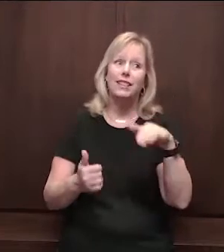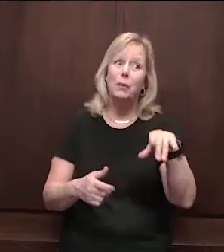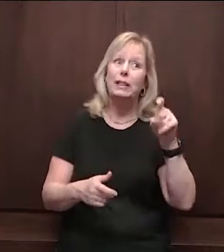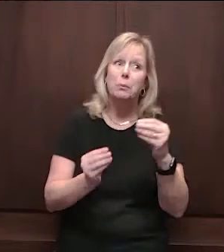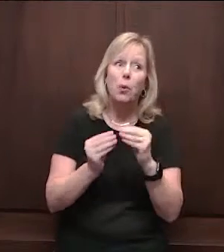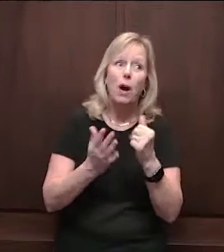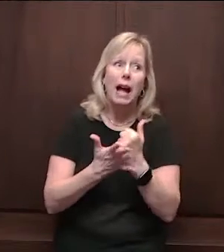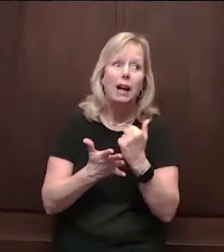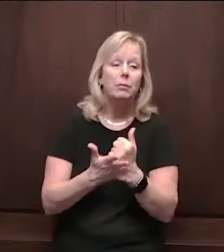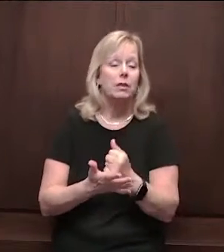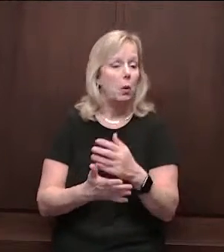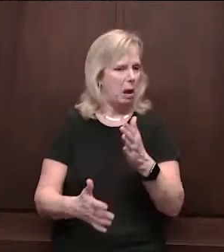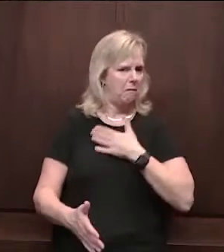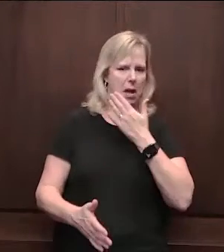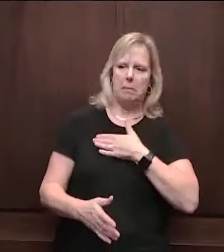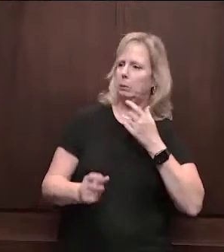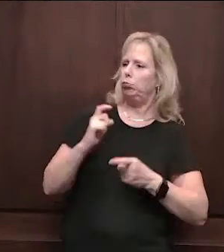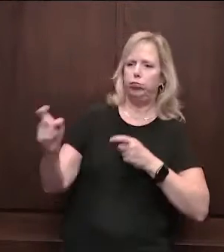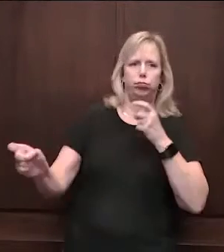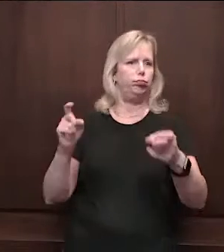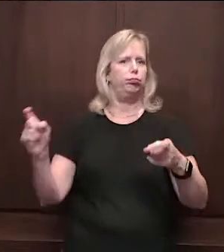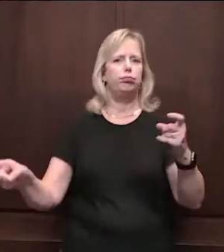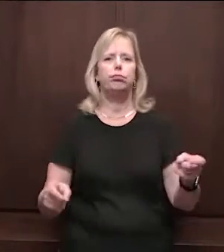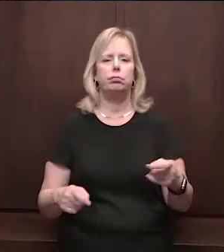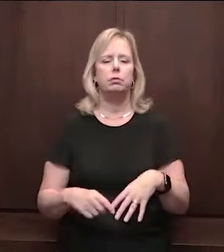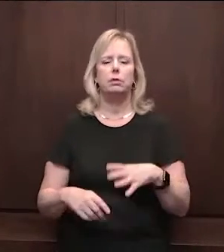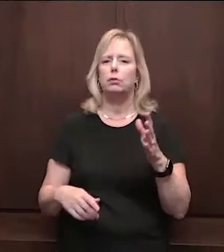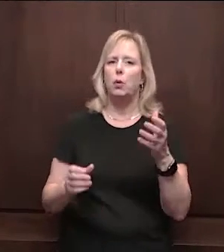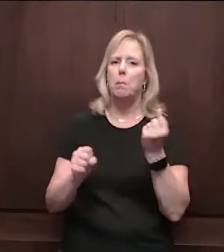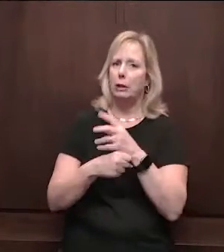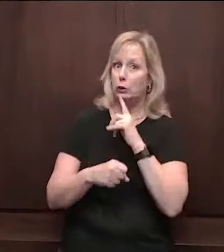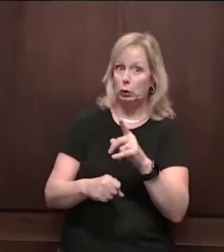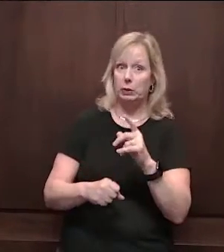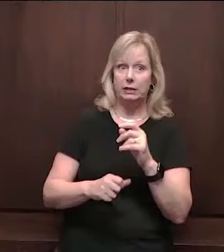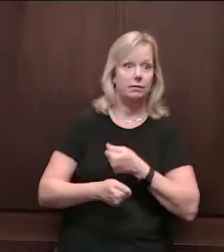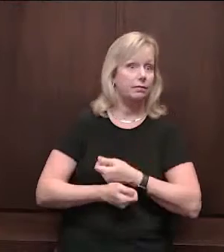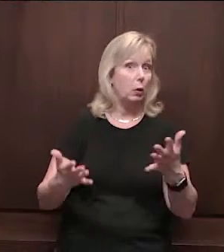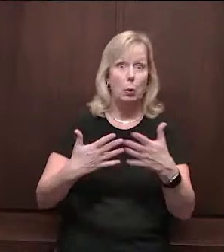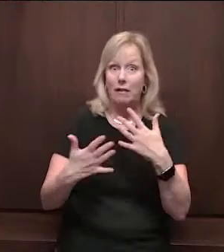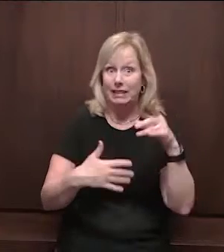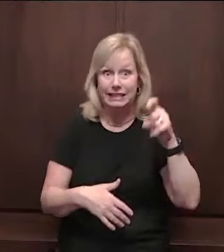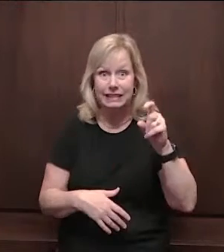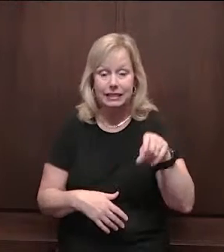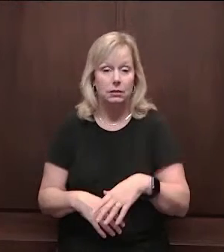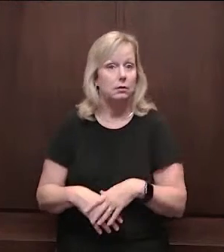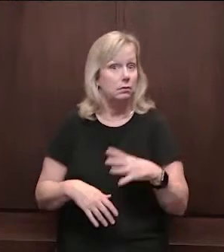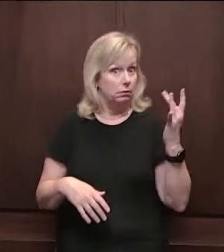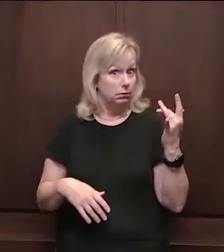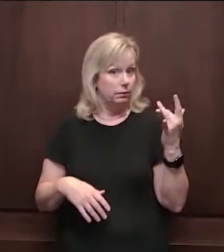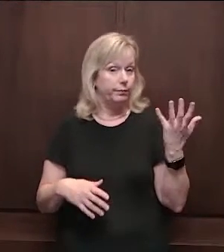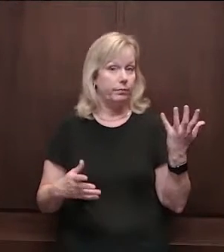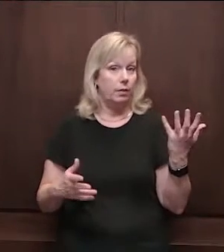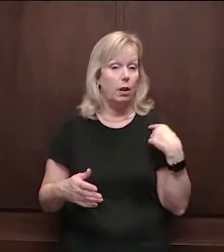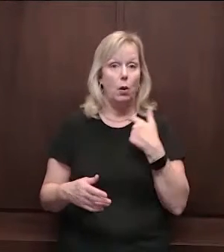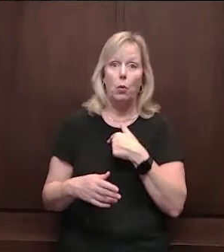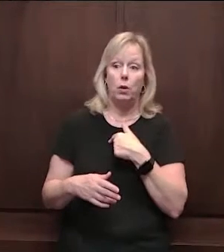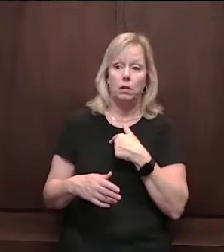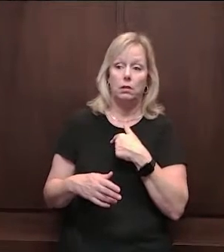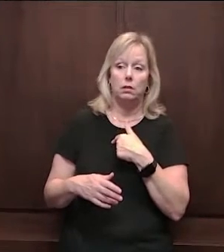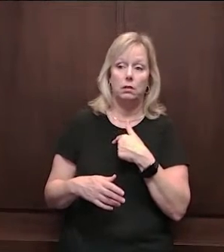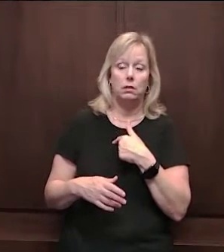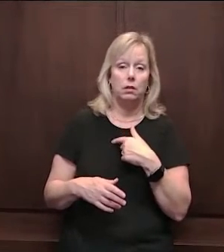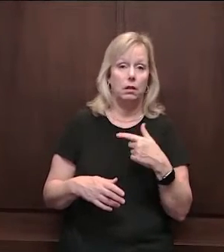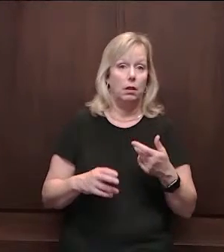some more PPE equipment, and we've got it. So we want to make sure we get it out to them because we went up